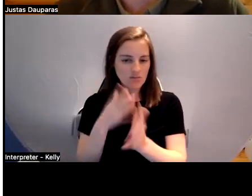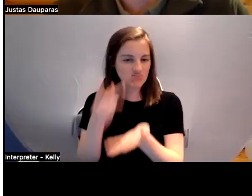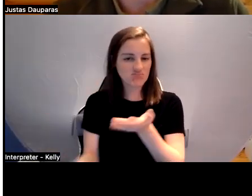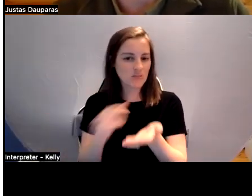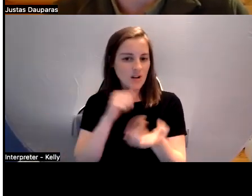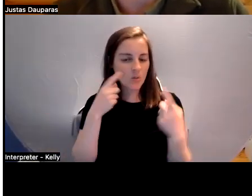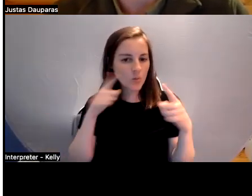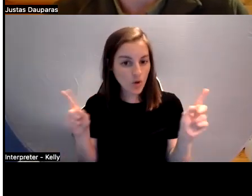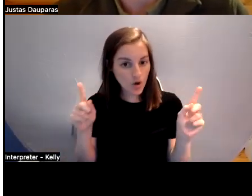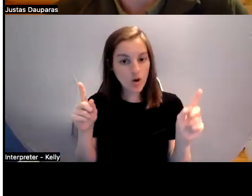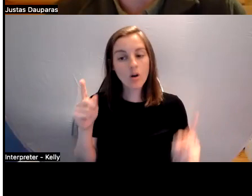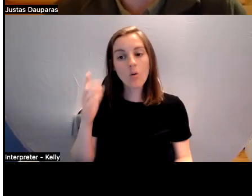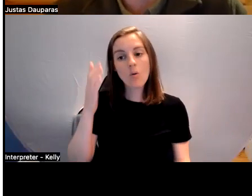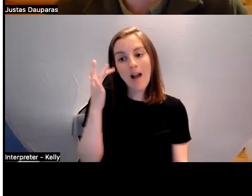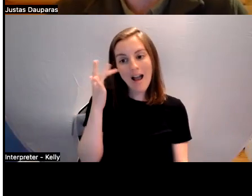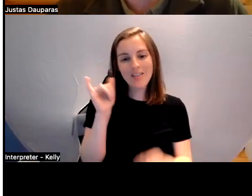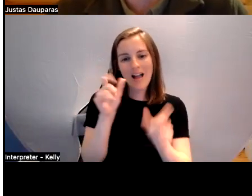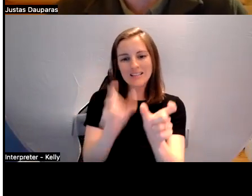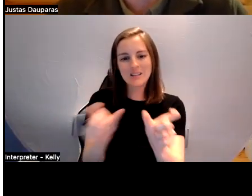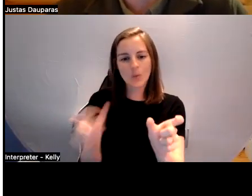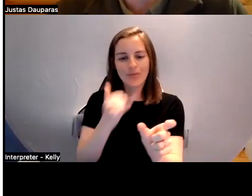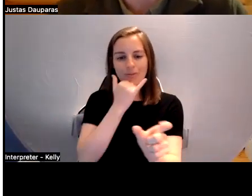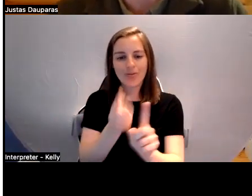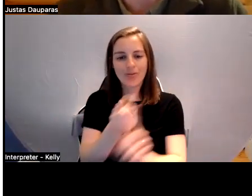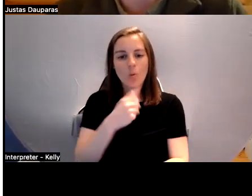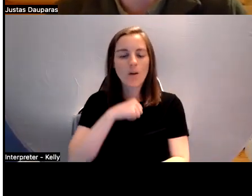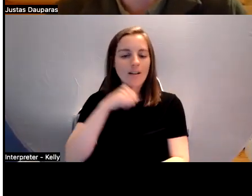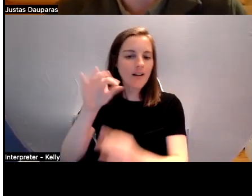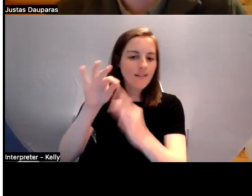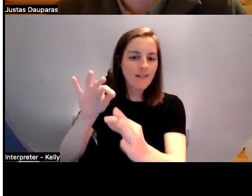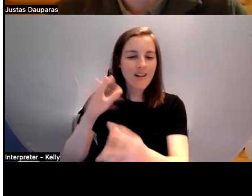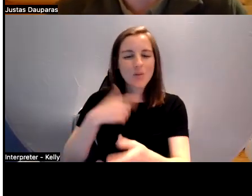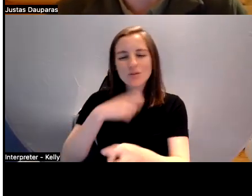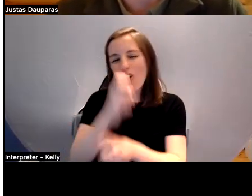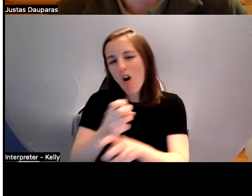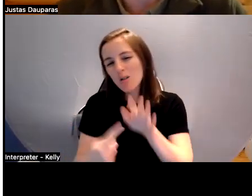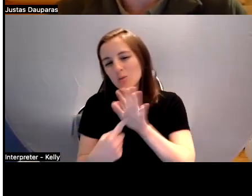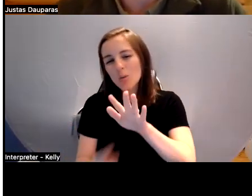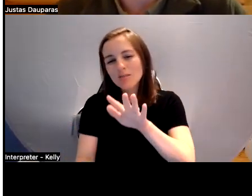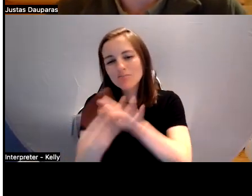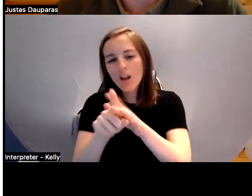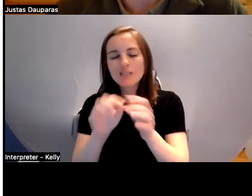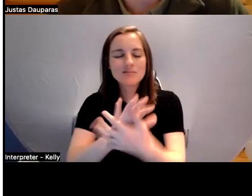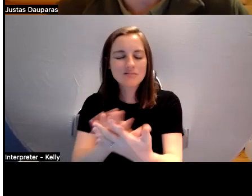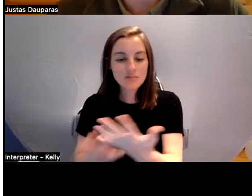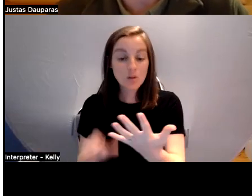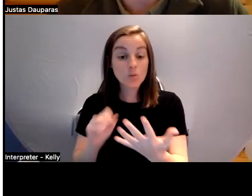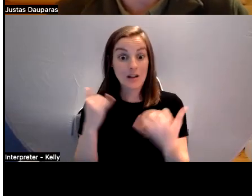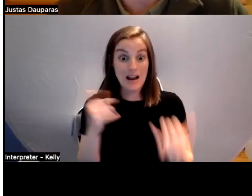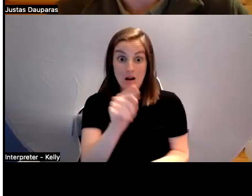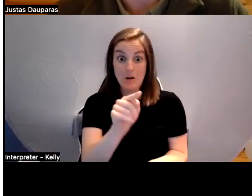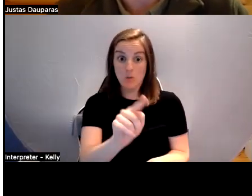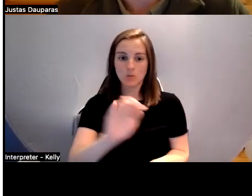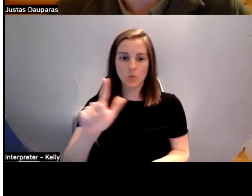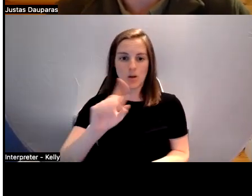because the sequence was sort of incorrect or not ideal, that it was very hard to express or would oligomerize. So now this tool is helping to solve